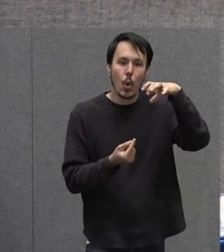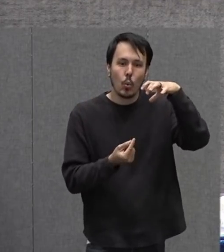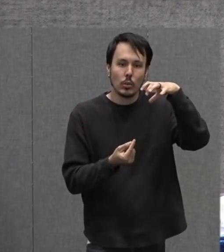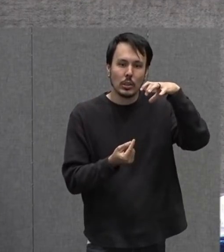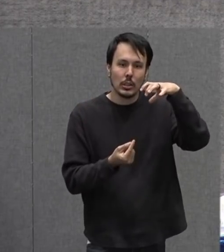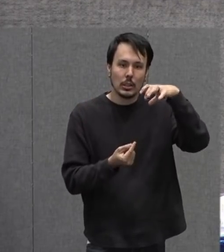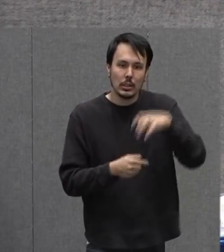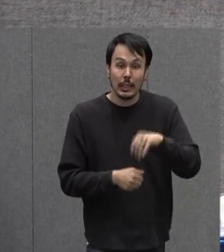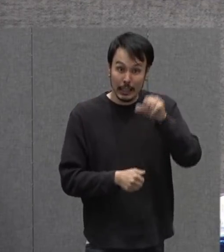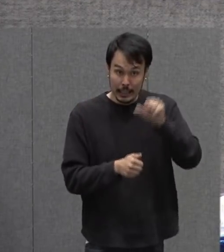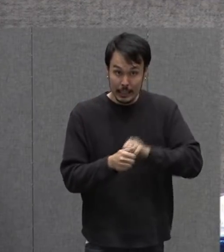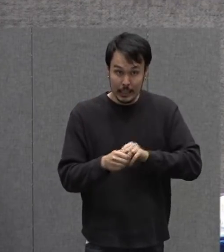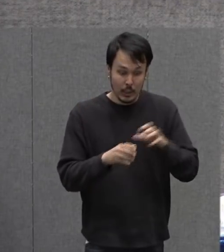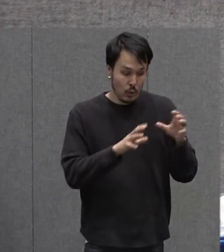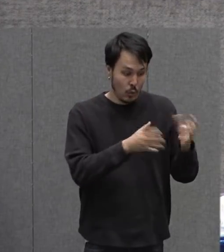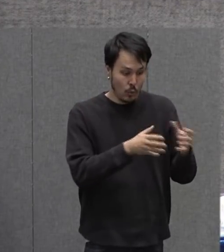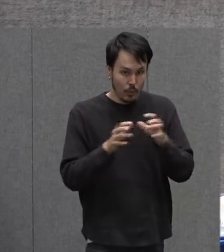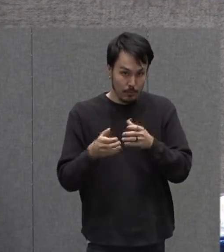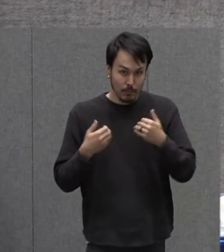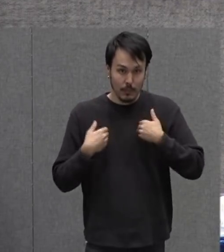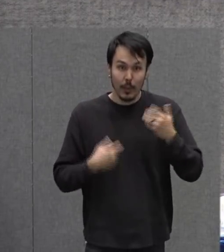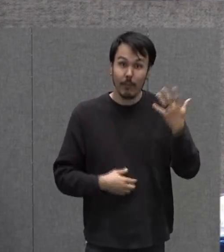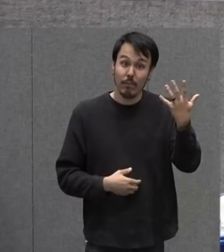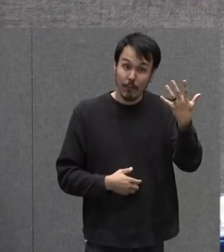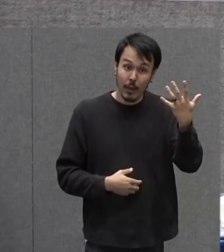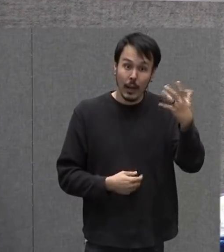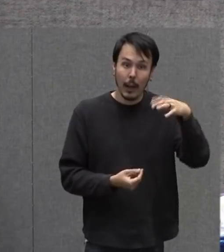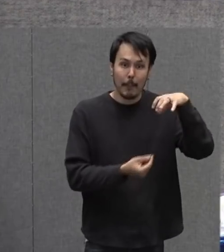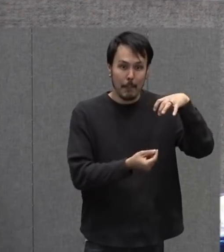Each bunch had 5 bright balloons.